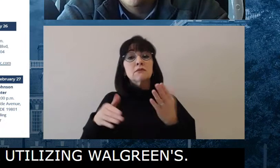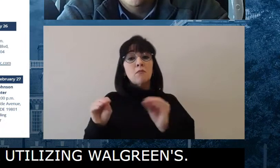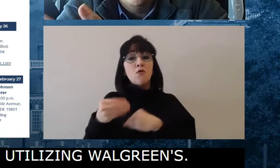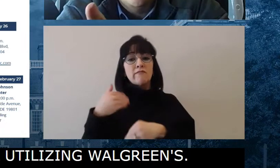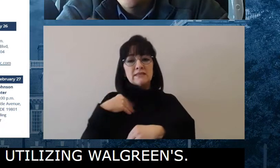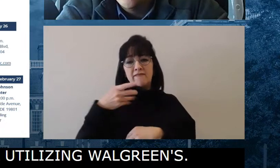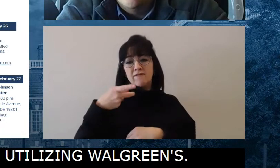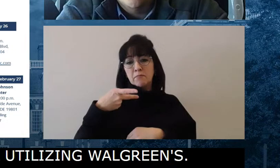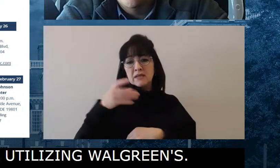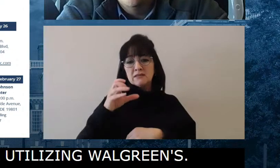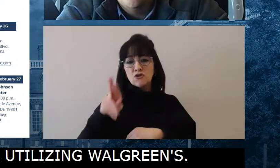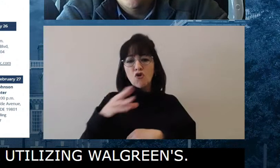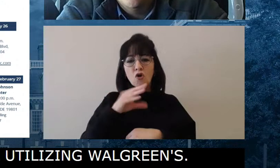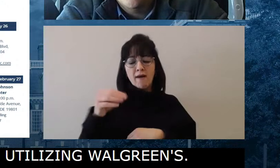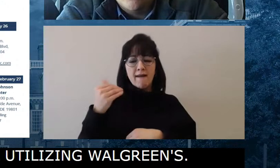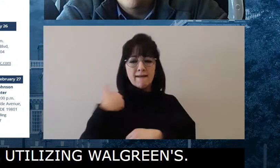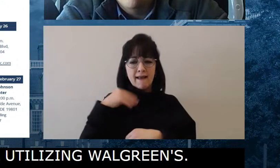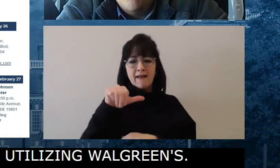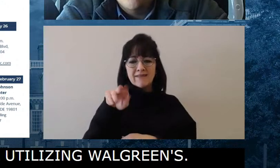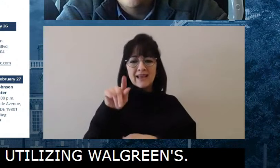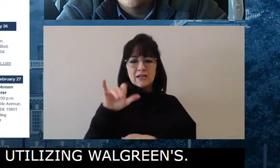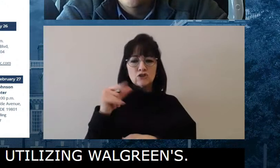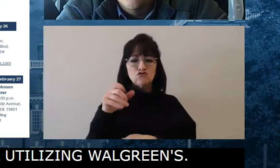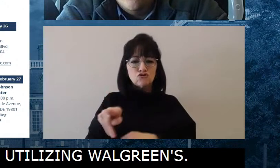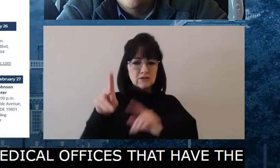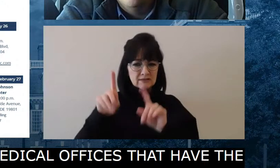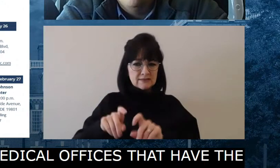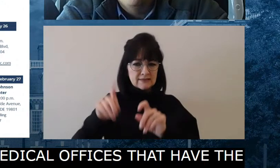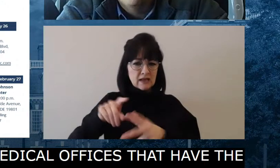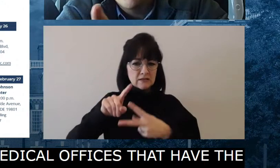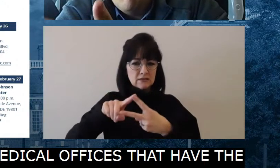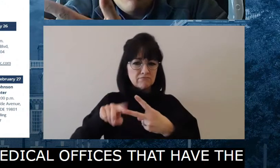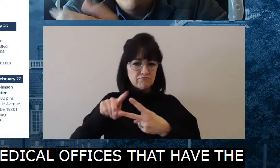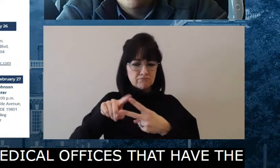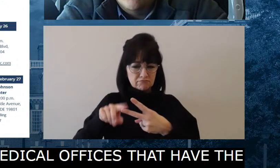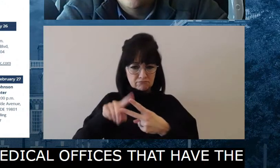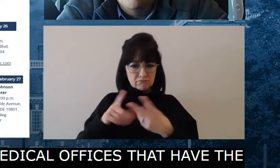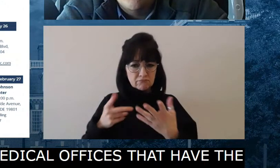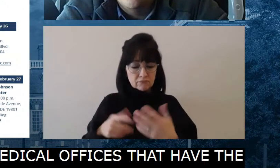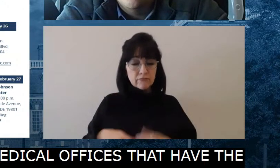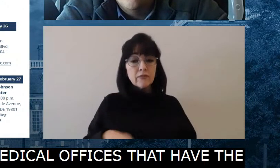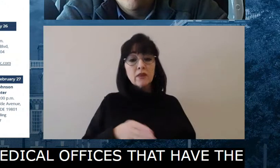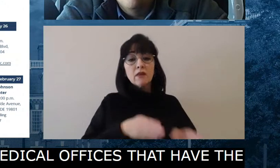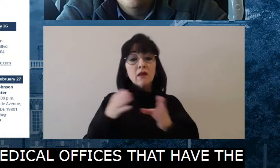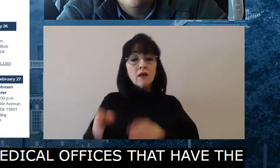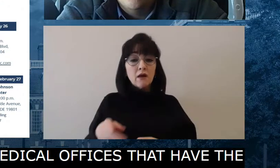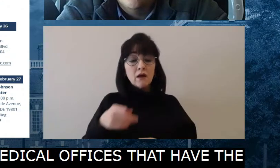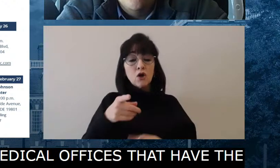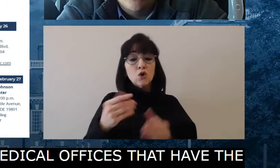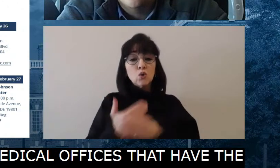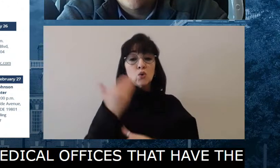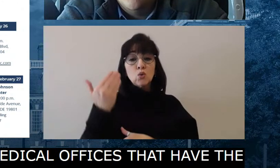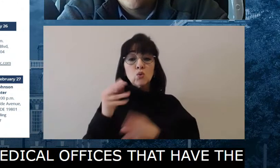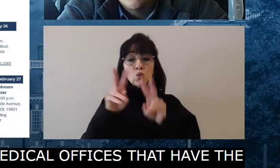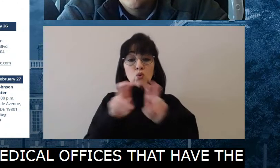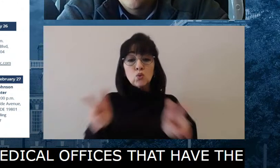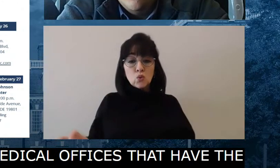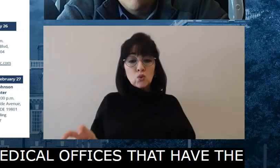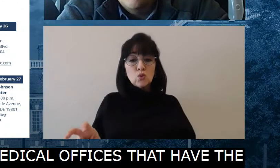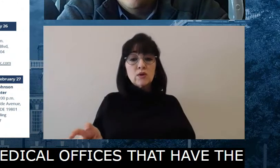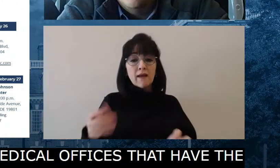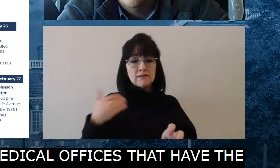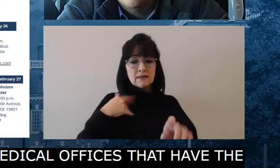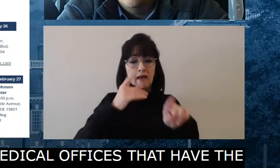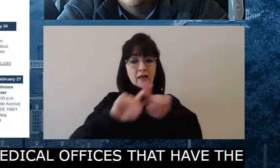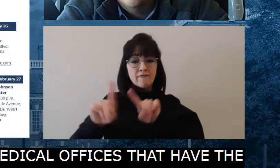we'll go through quickly, just shows you kind of where the pop-up sites will be over this week in Newcastle County